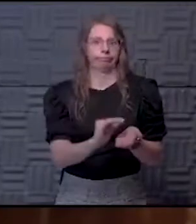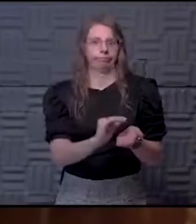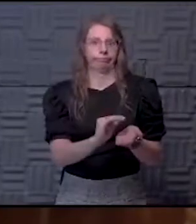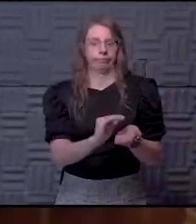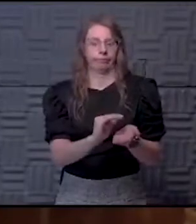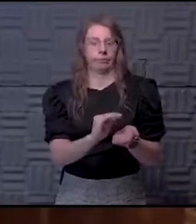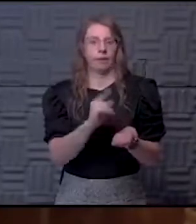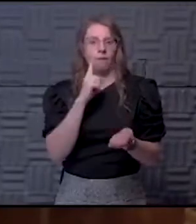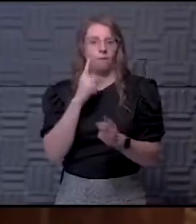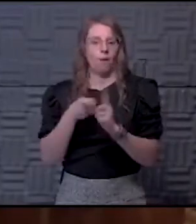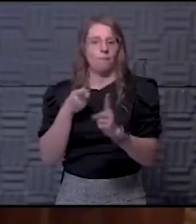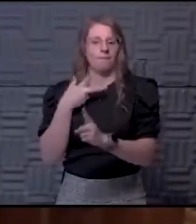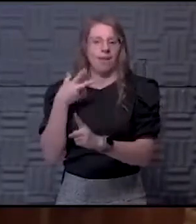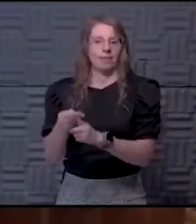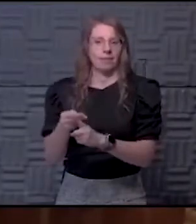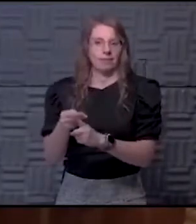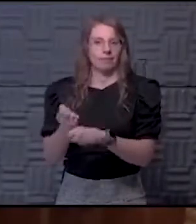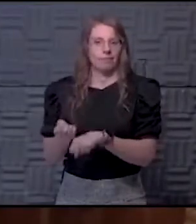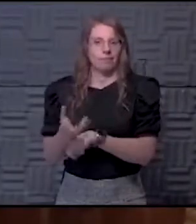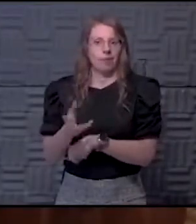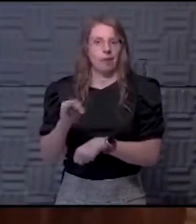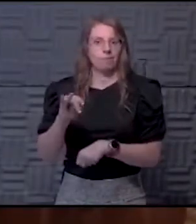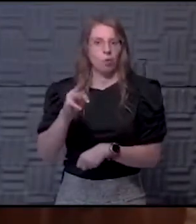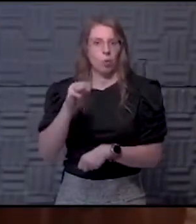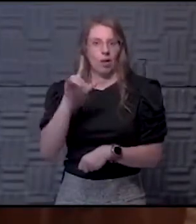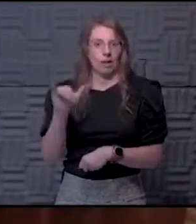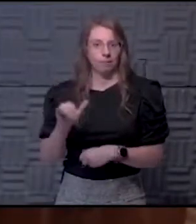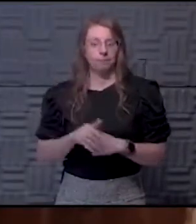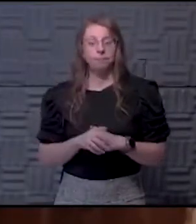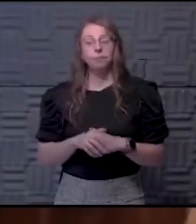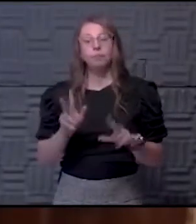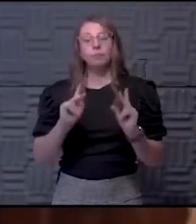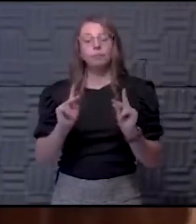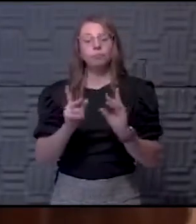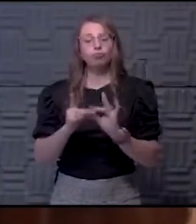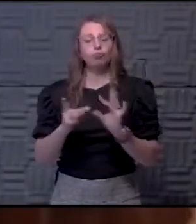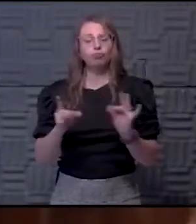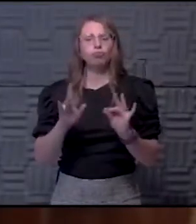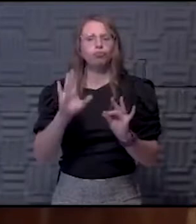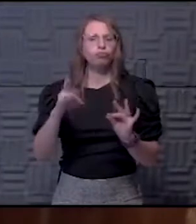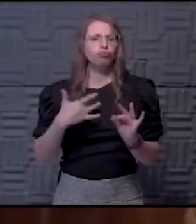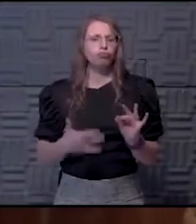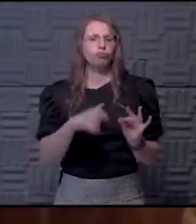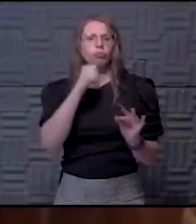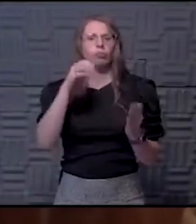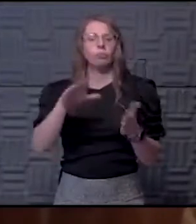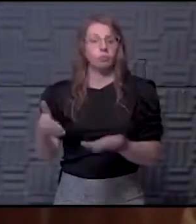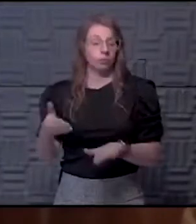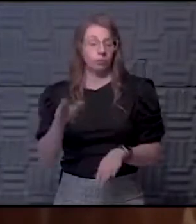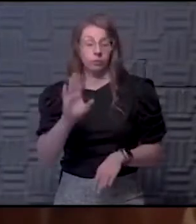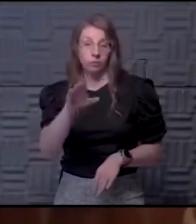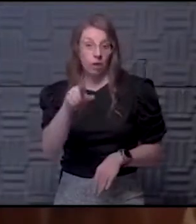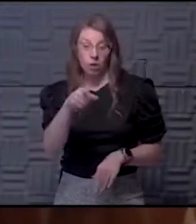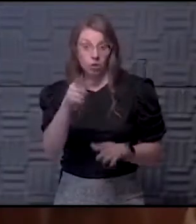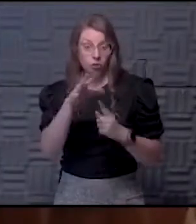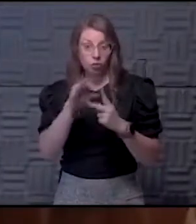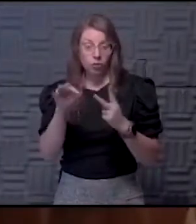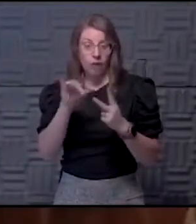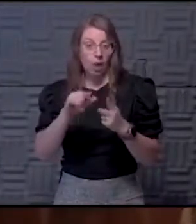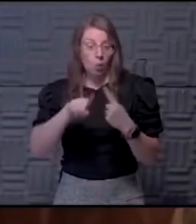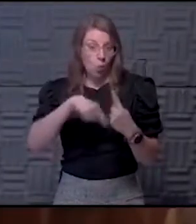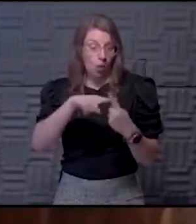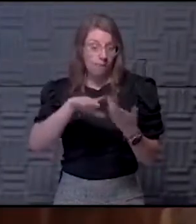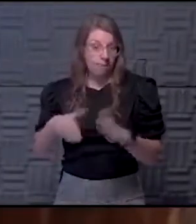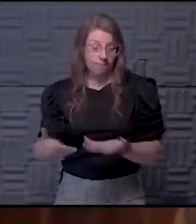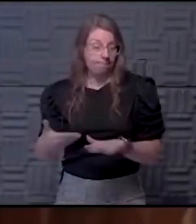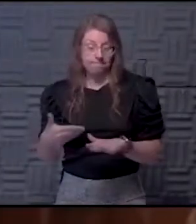of the things that I hear people often say is, well, I'm unlikely to die. Well, first of all, you don't get to choose that, right? We've